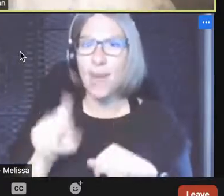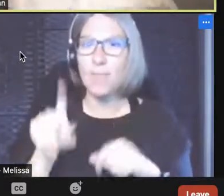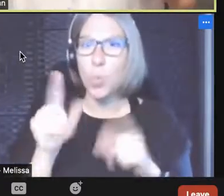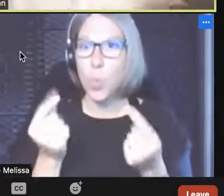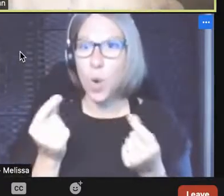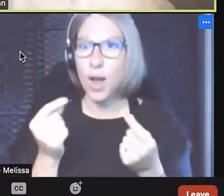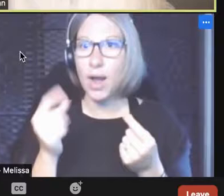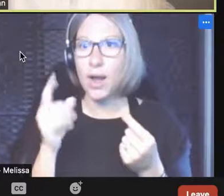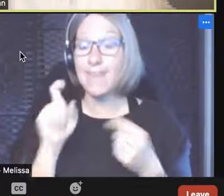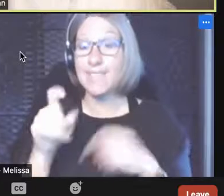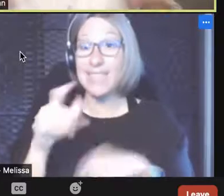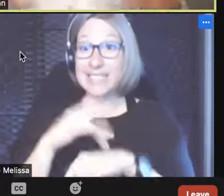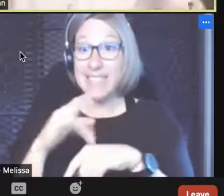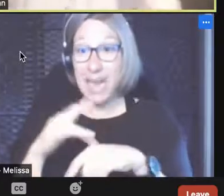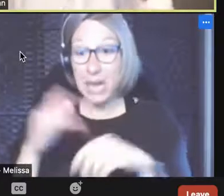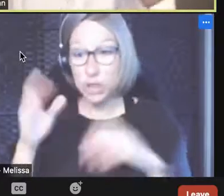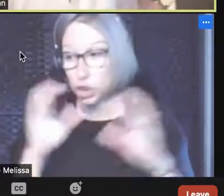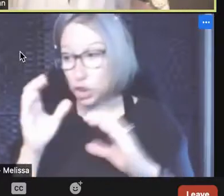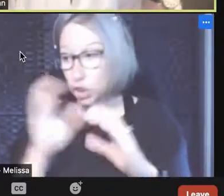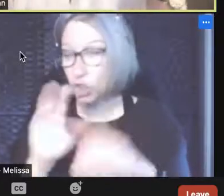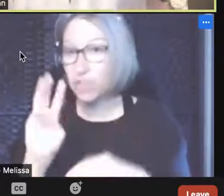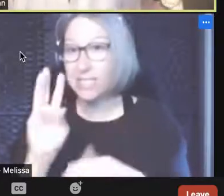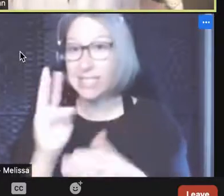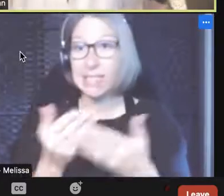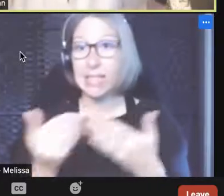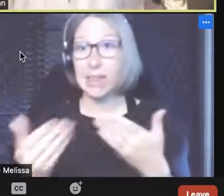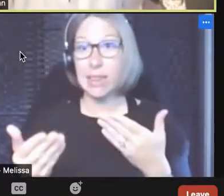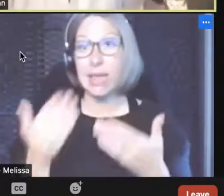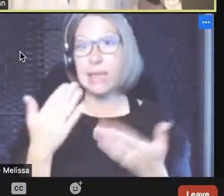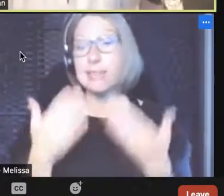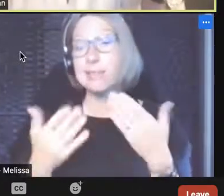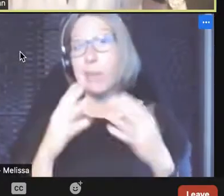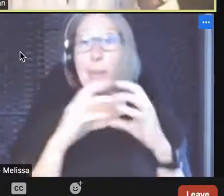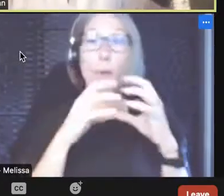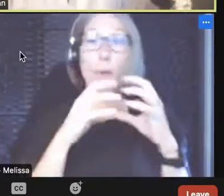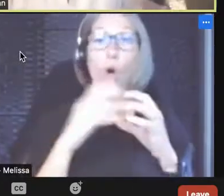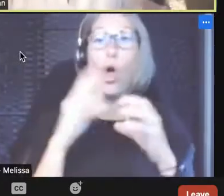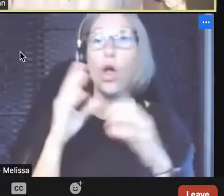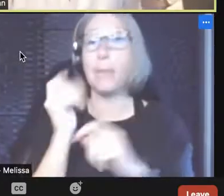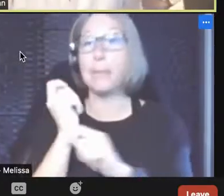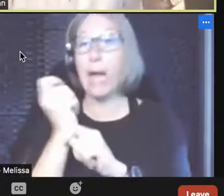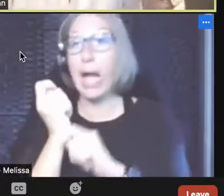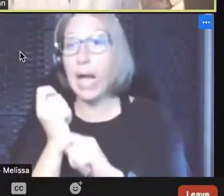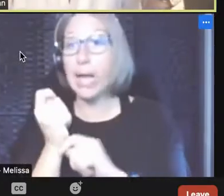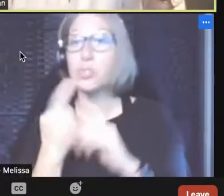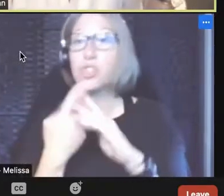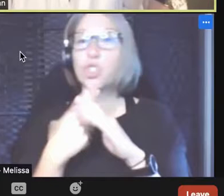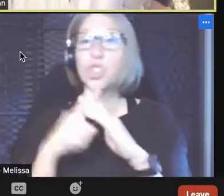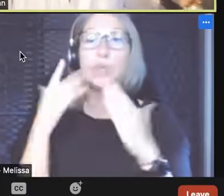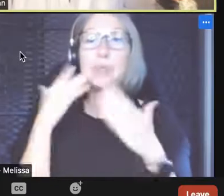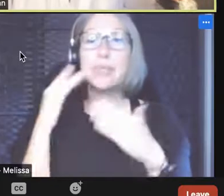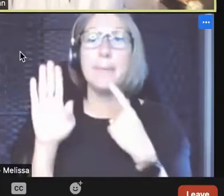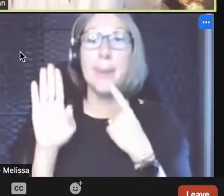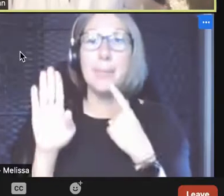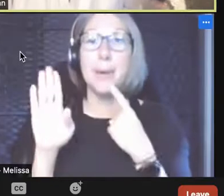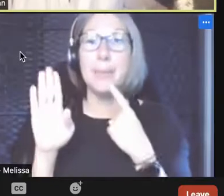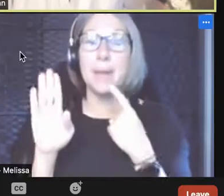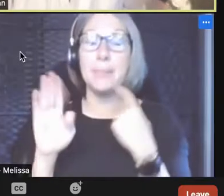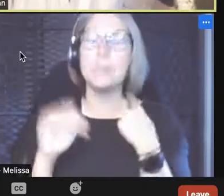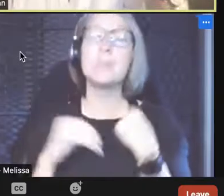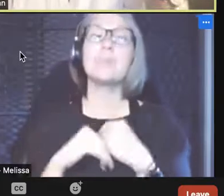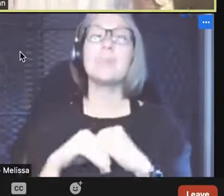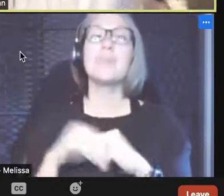actually search through the 6 things to find the one that's maybe ball or bat that starts with the sound of the letter B. Tactual or